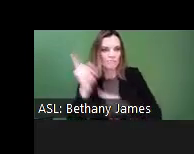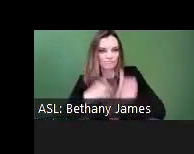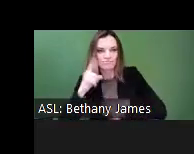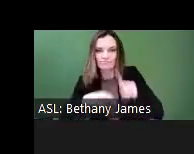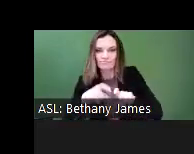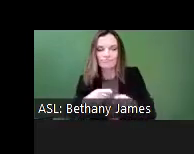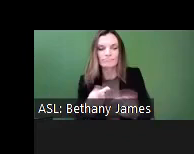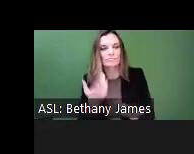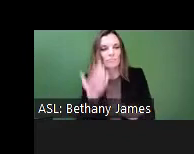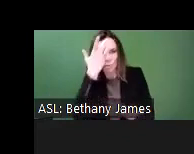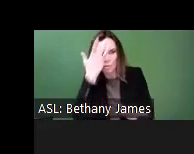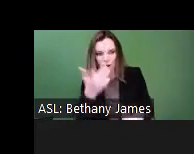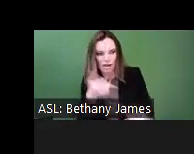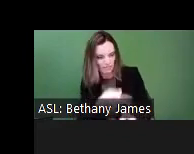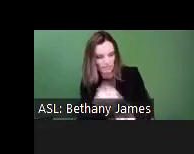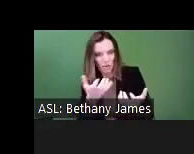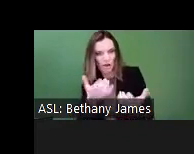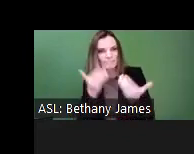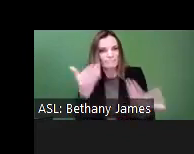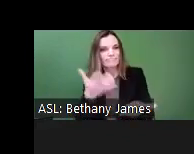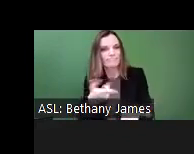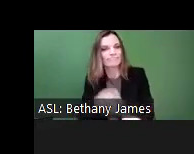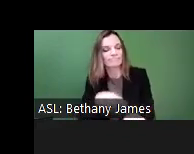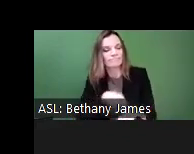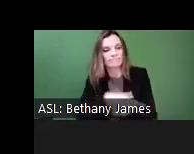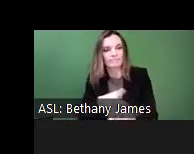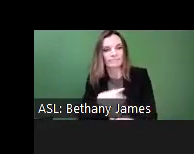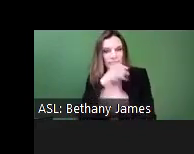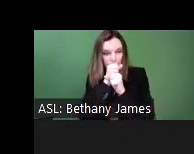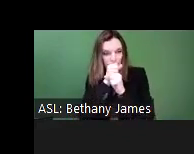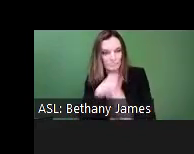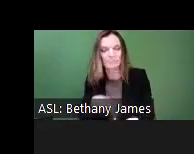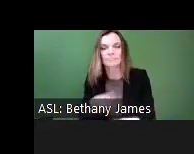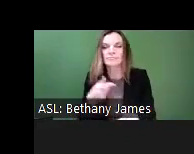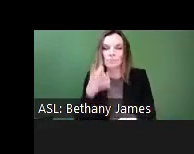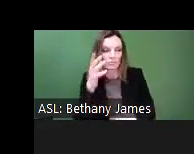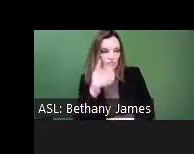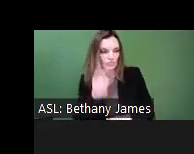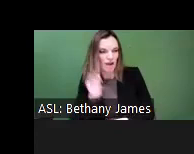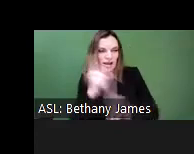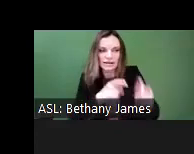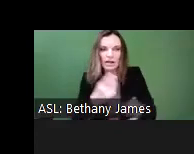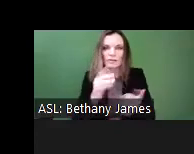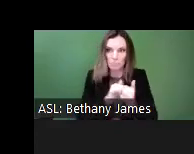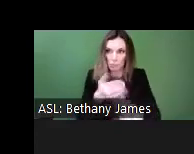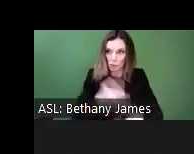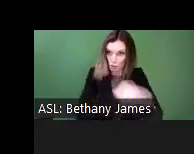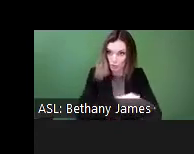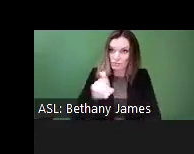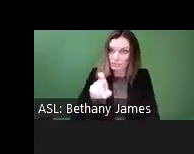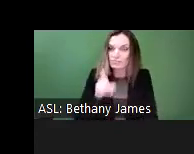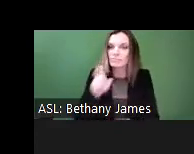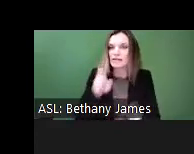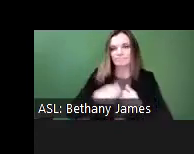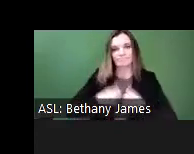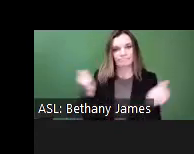from getting ahead. Most judges are inclined to set aside convictions. They know mistakes happen and that people should be given